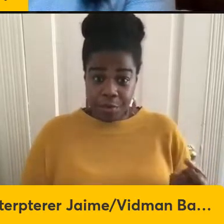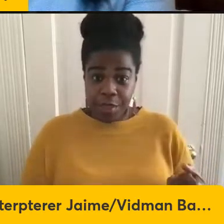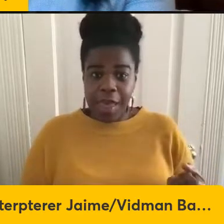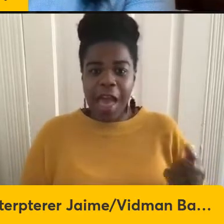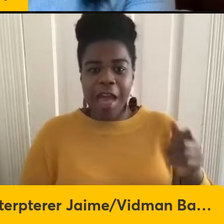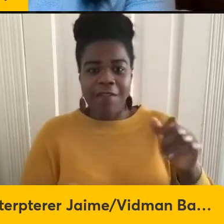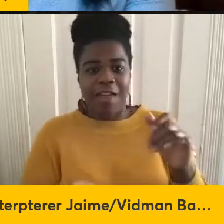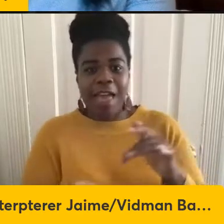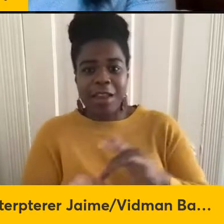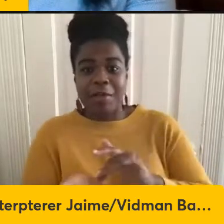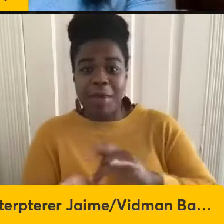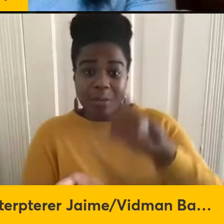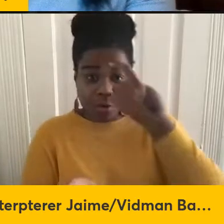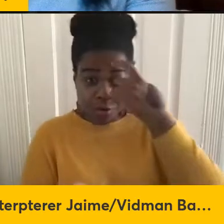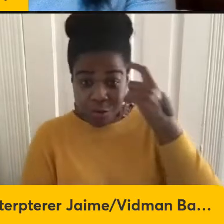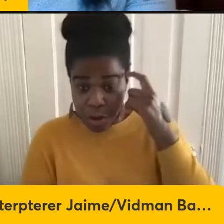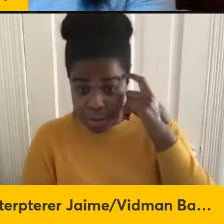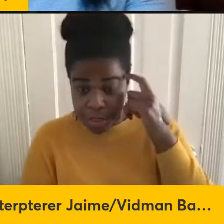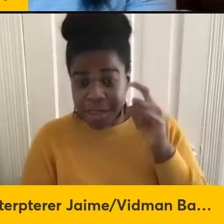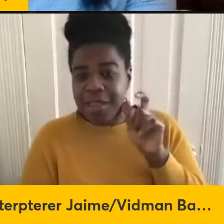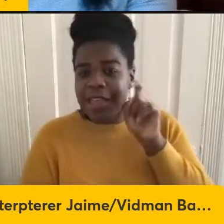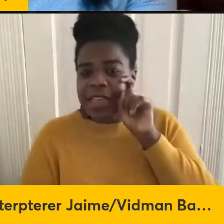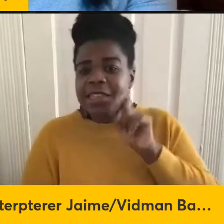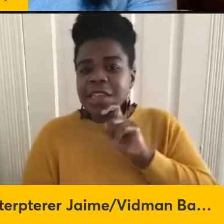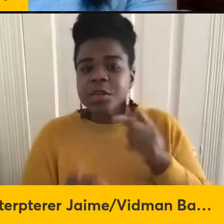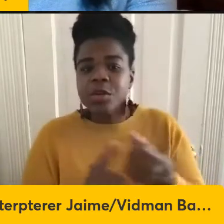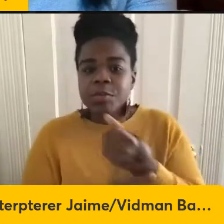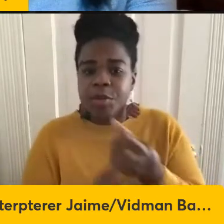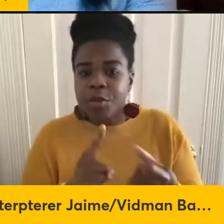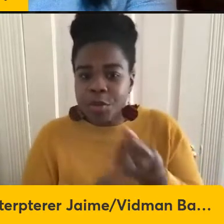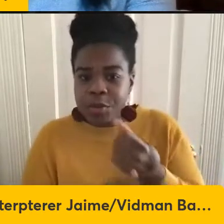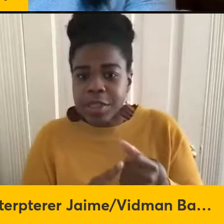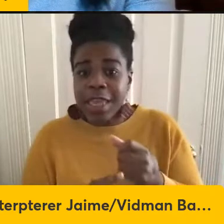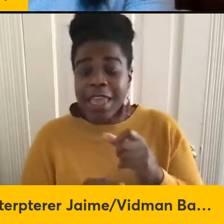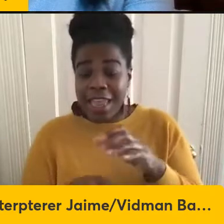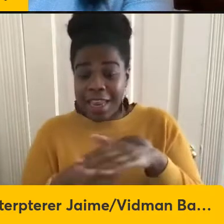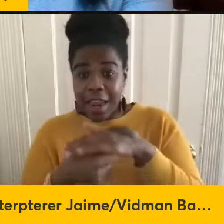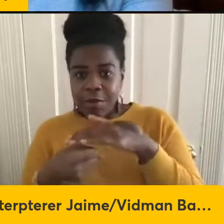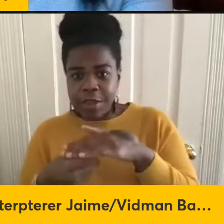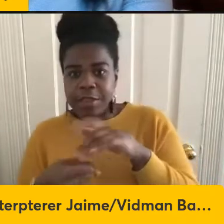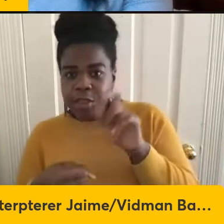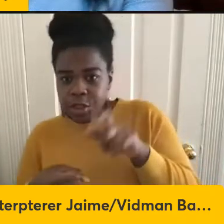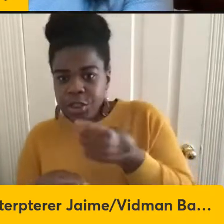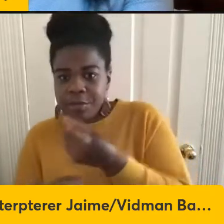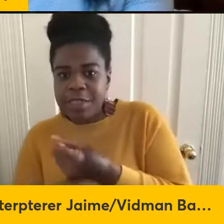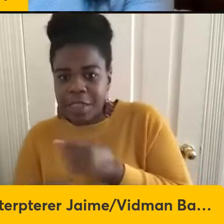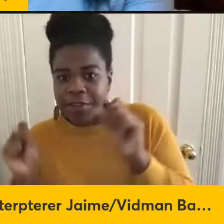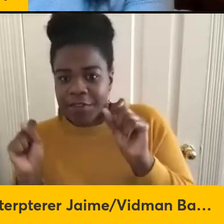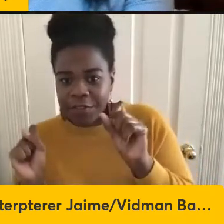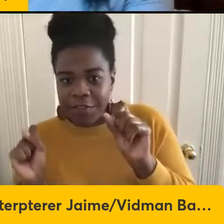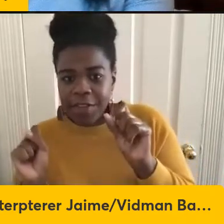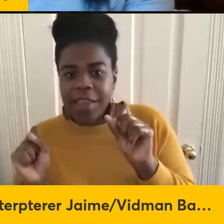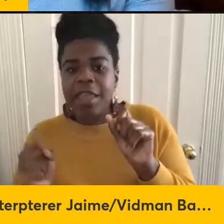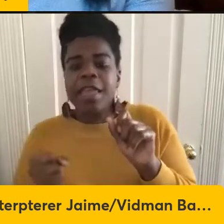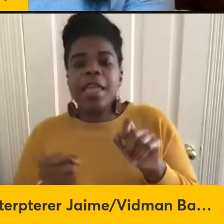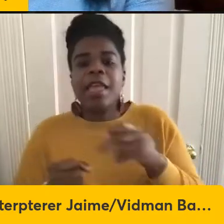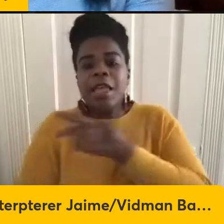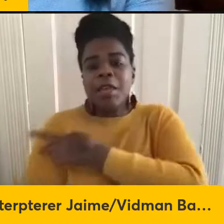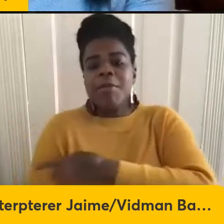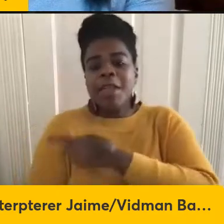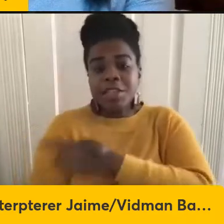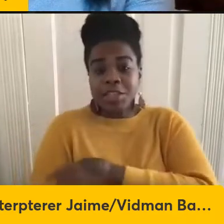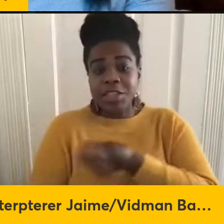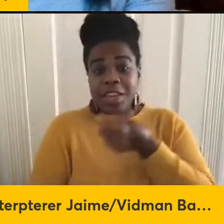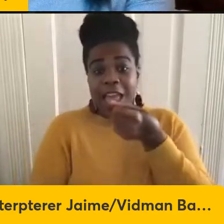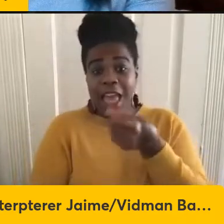trauma, sexual abuse in places where I should have been safe. And patient advocacy should not just be